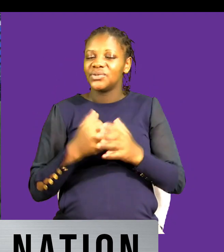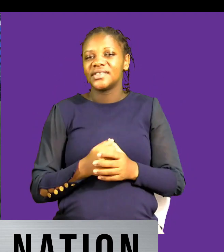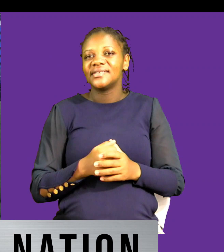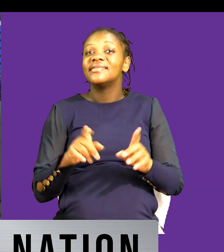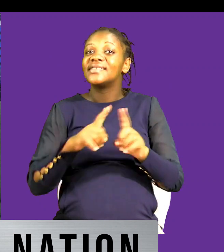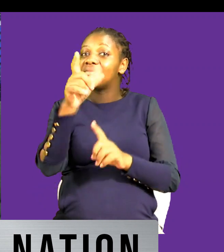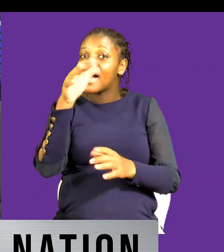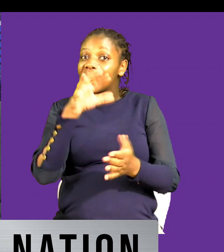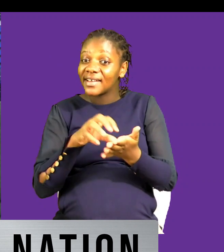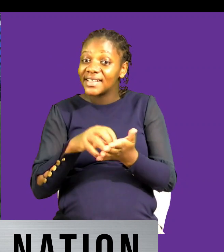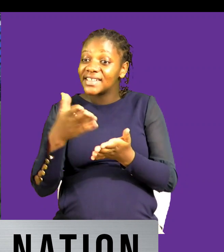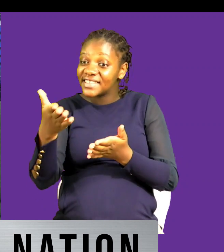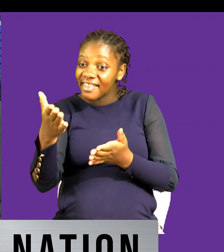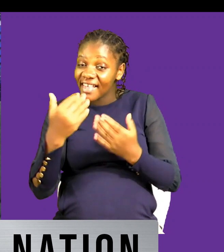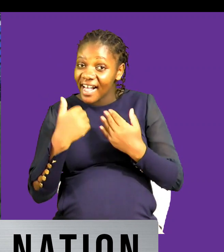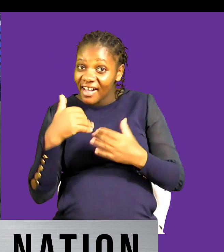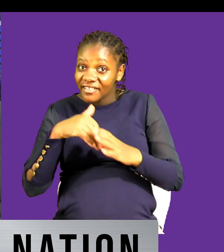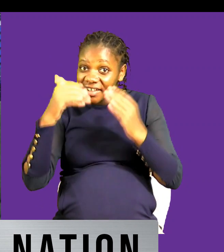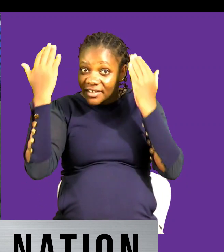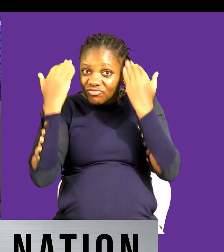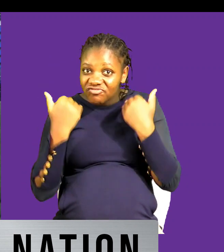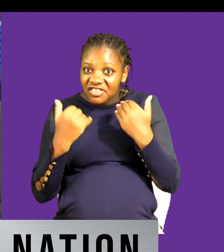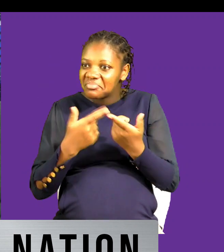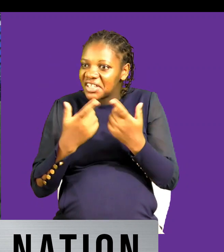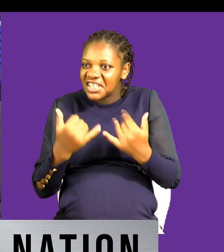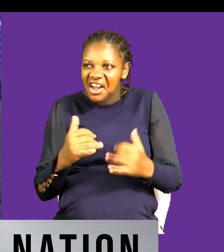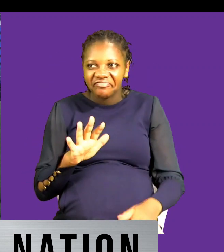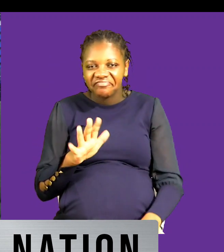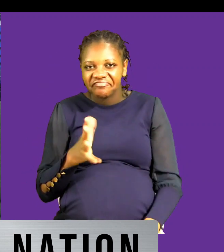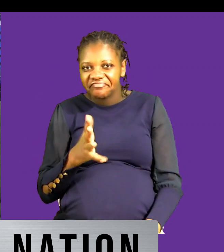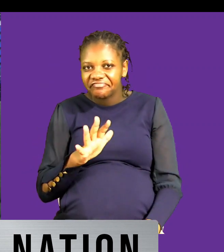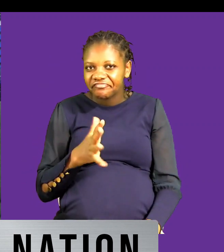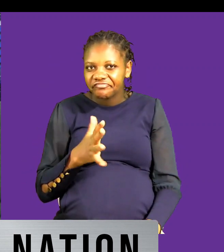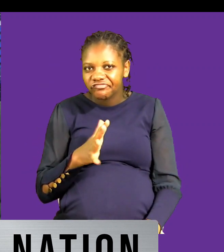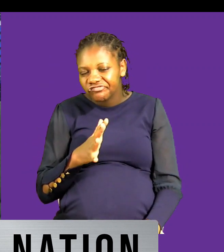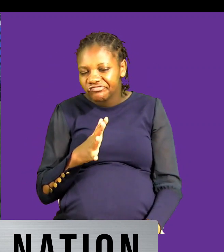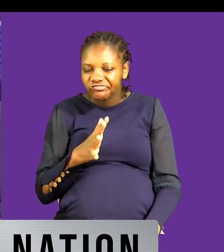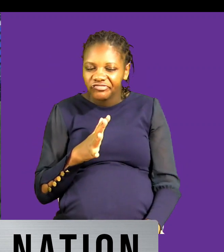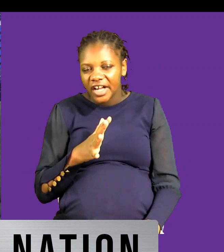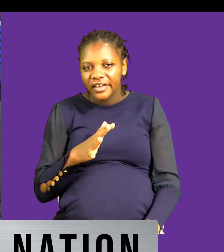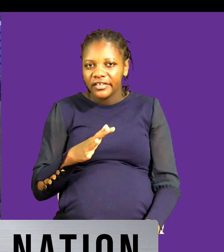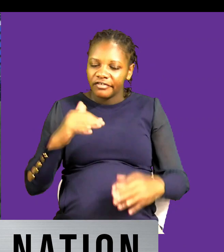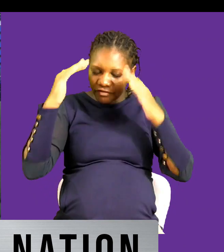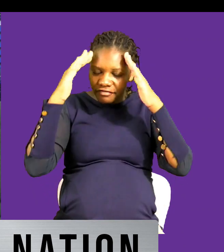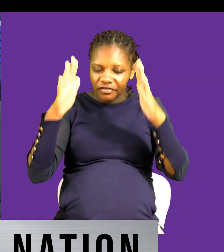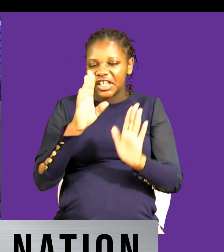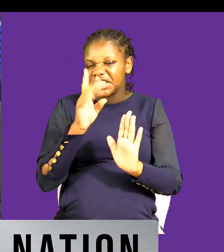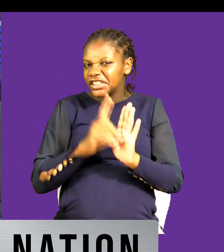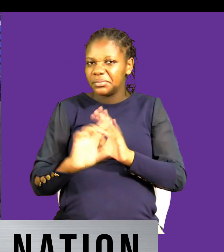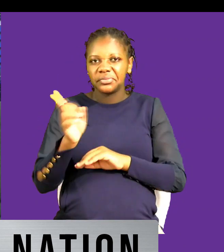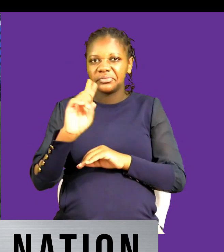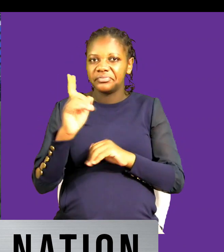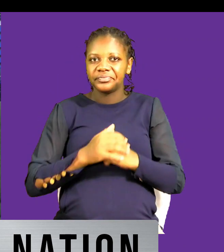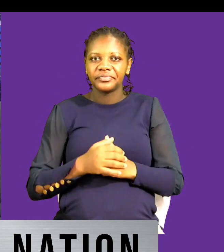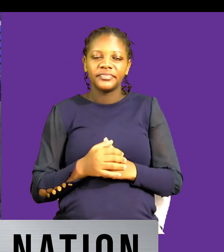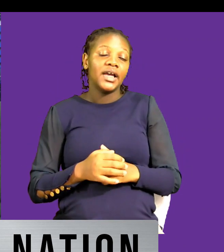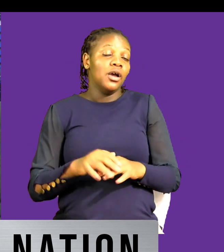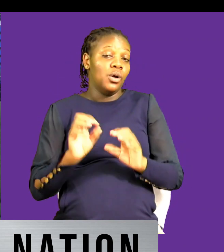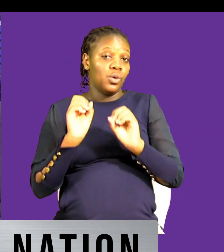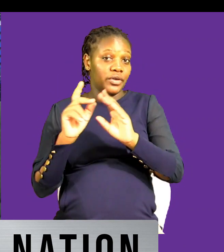that have been there before, and now they've started looking like we are losing a lot of cases in court. So even without the civil society,